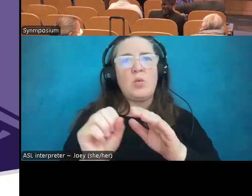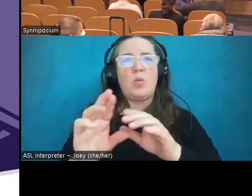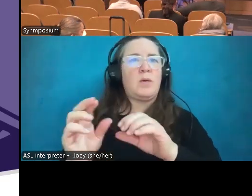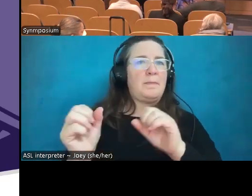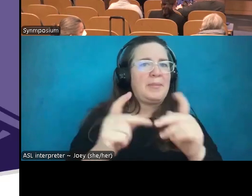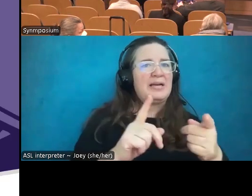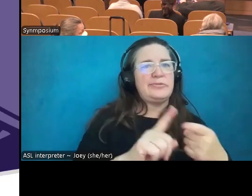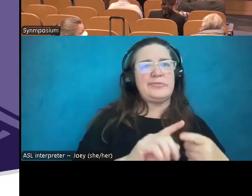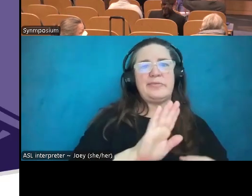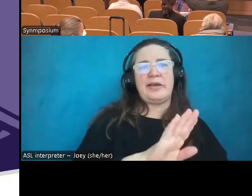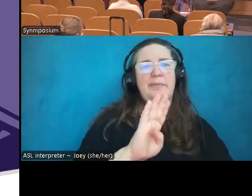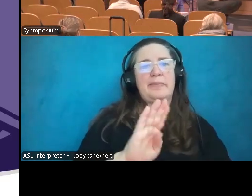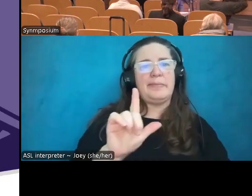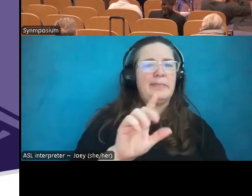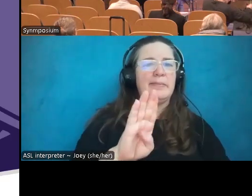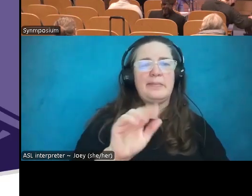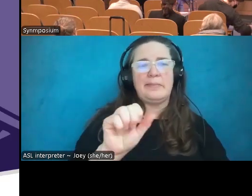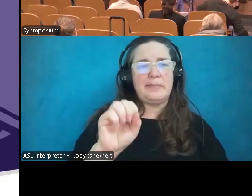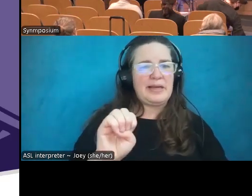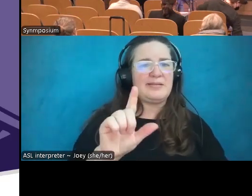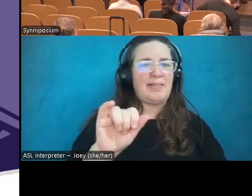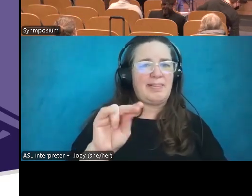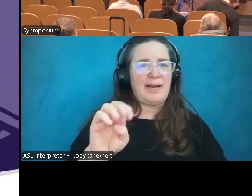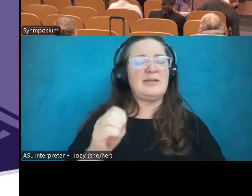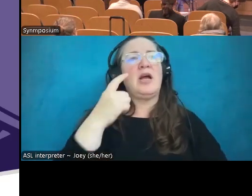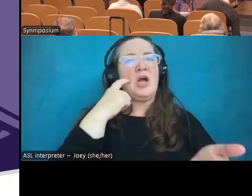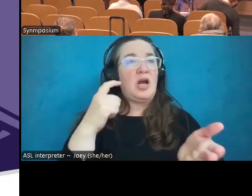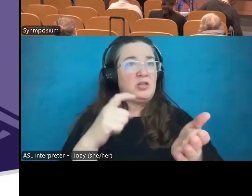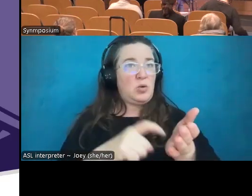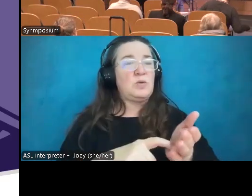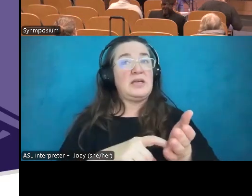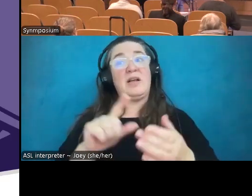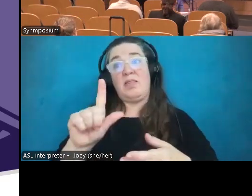interesting how much my patients with long COVID seem to be prone to being reinfected.